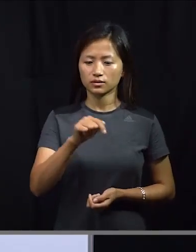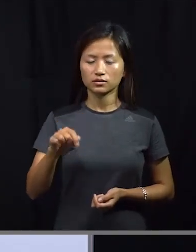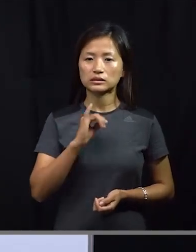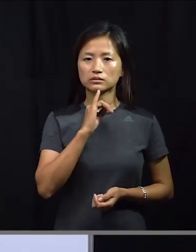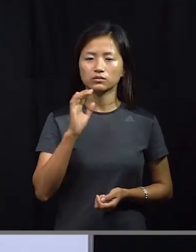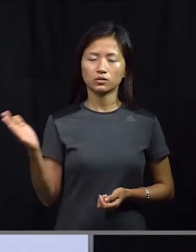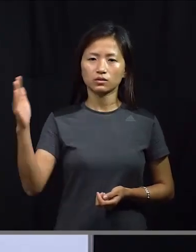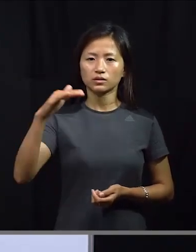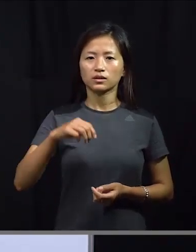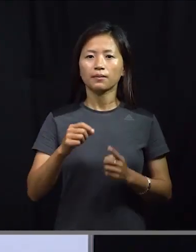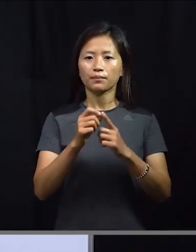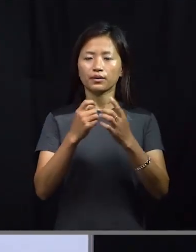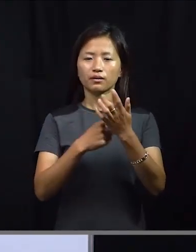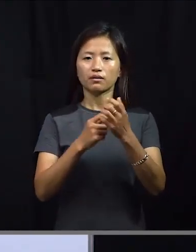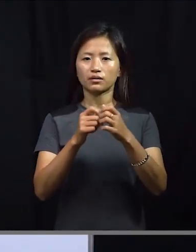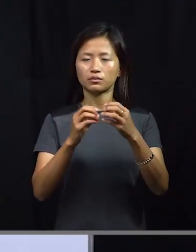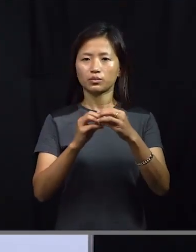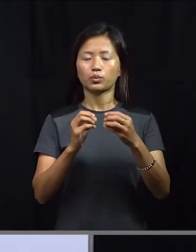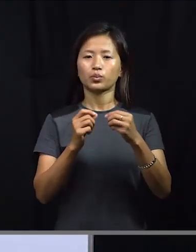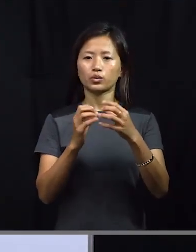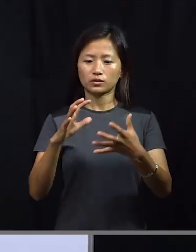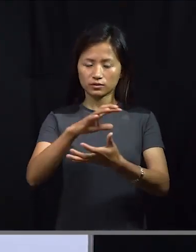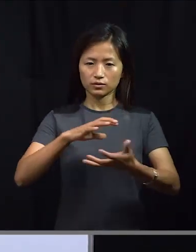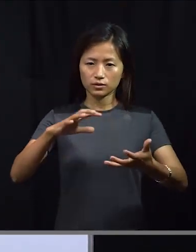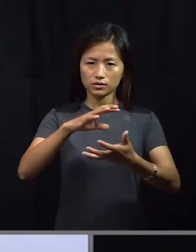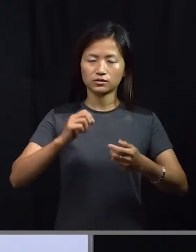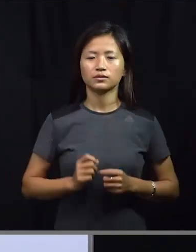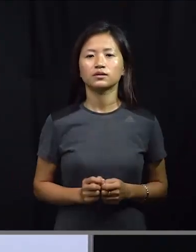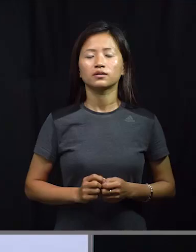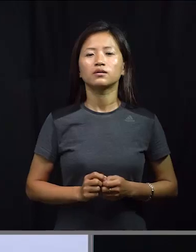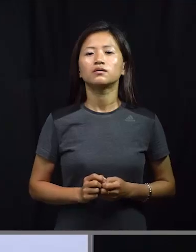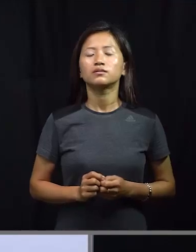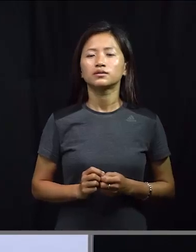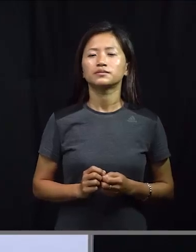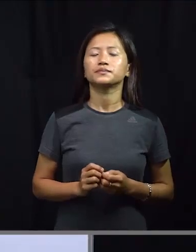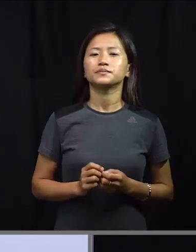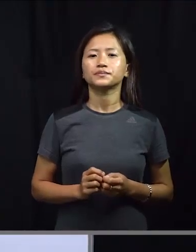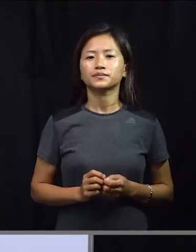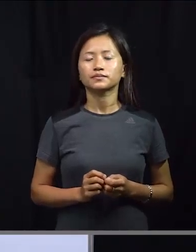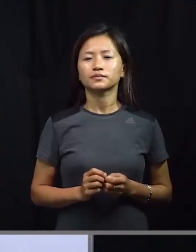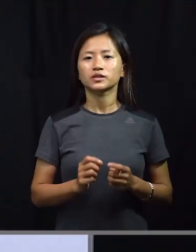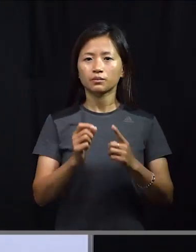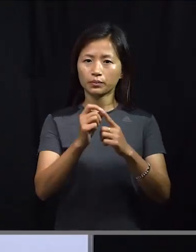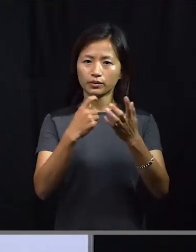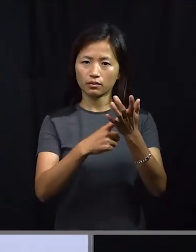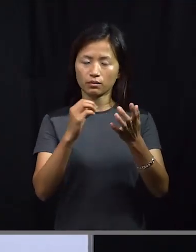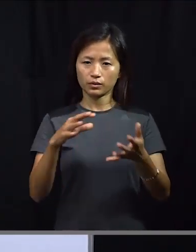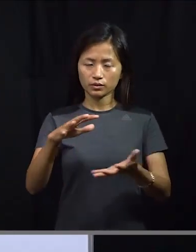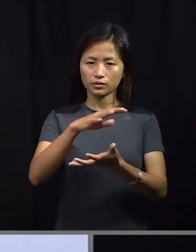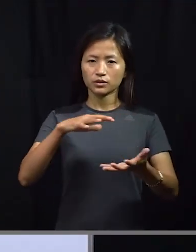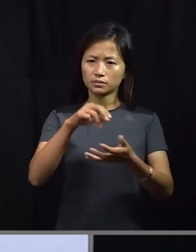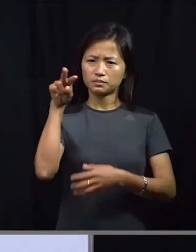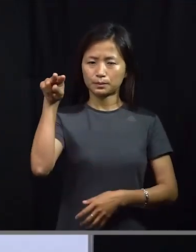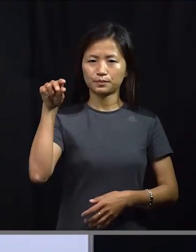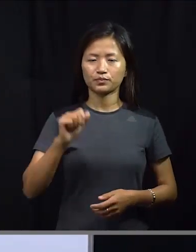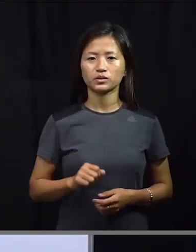praja. Praja means procreation. Praja means procreation. Procreation means